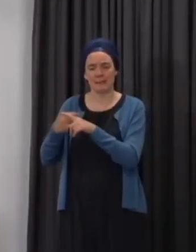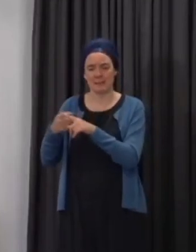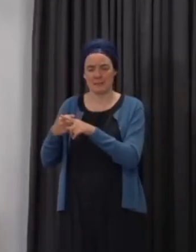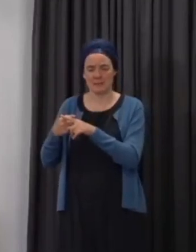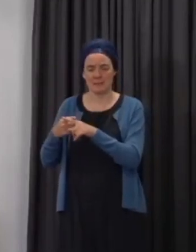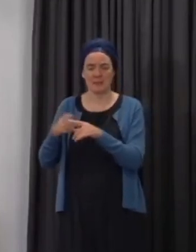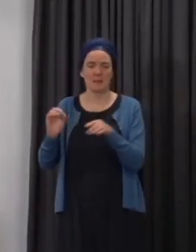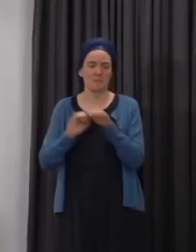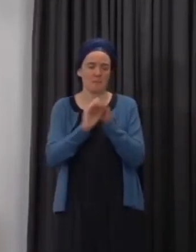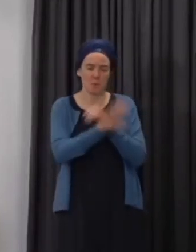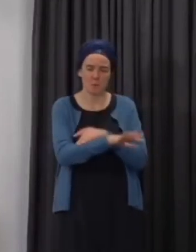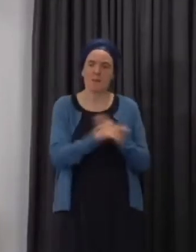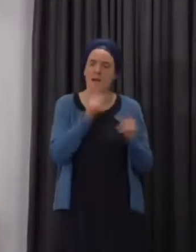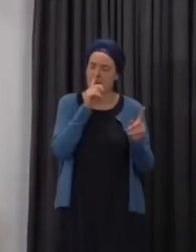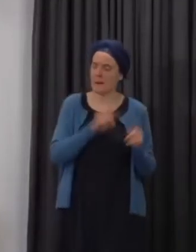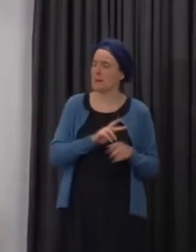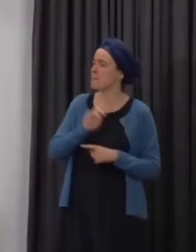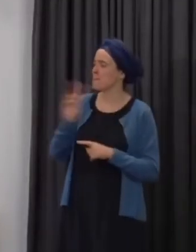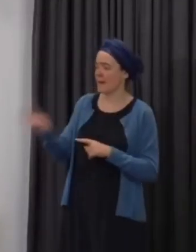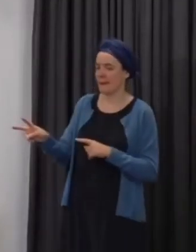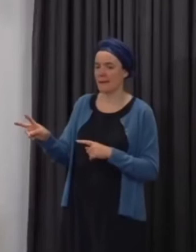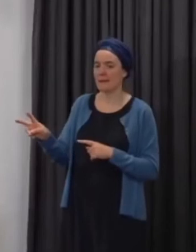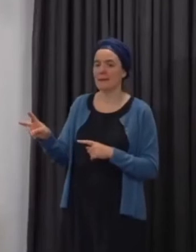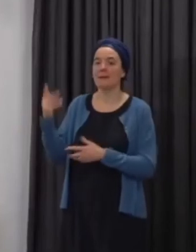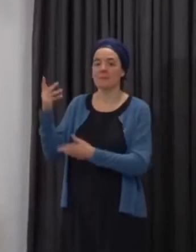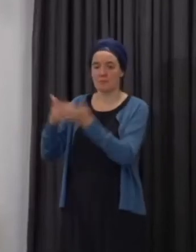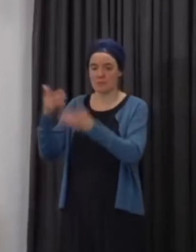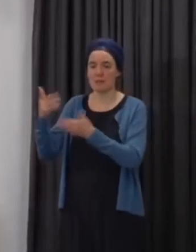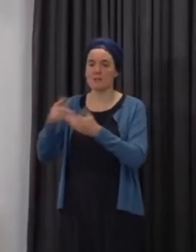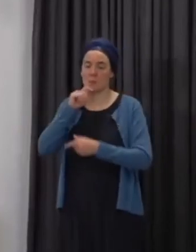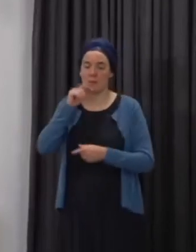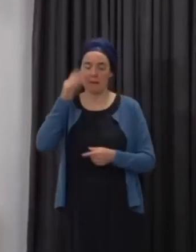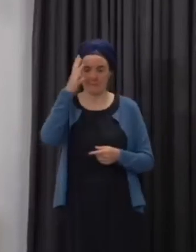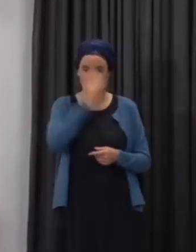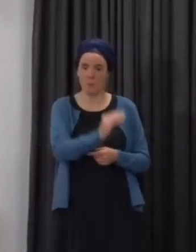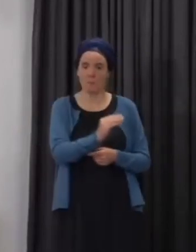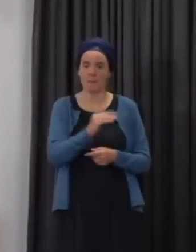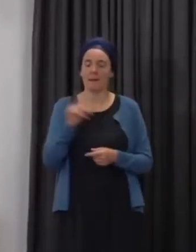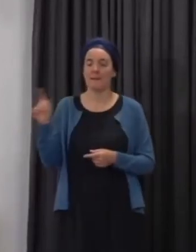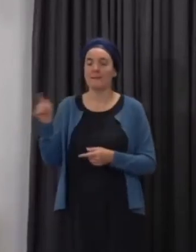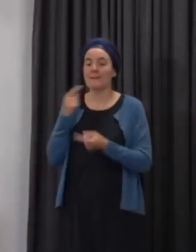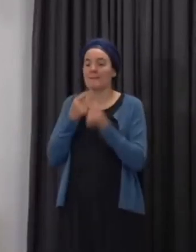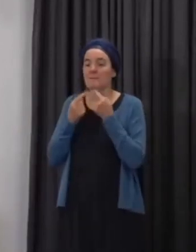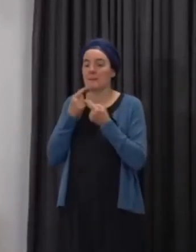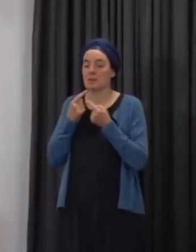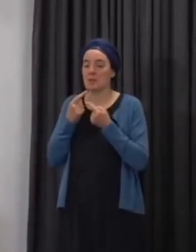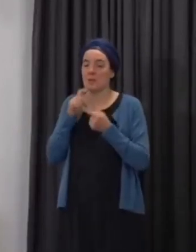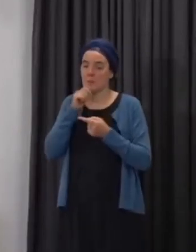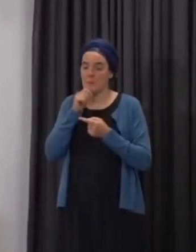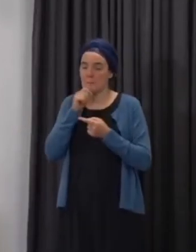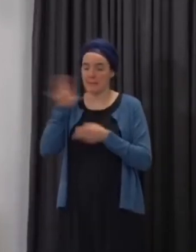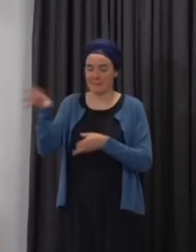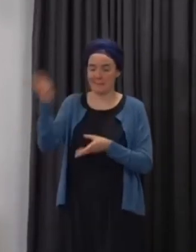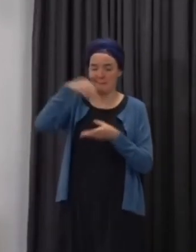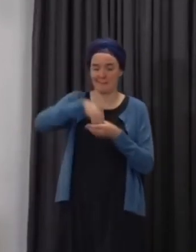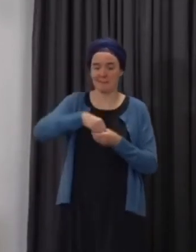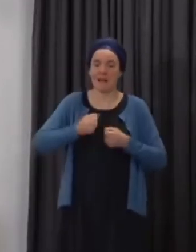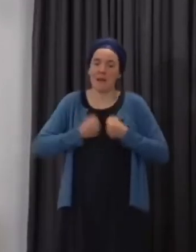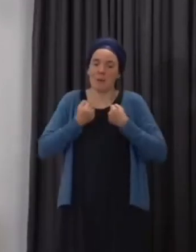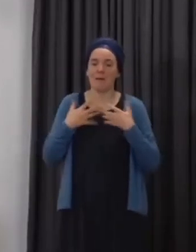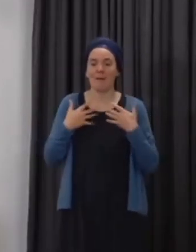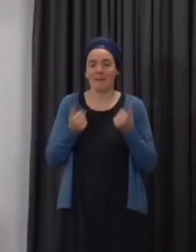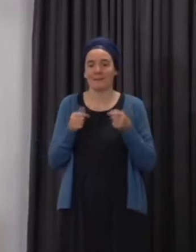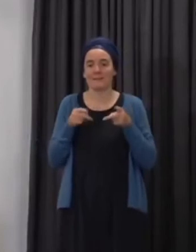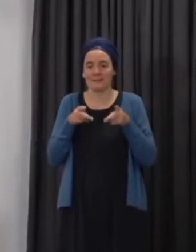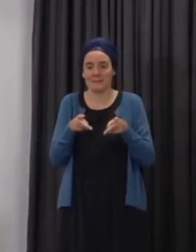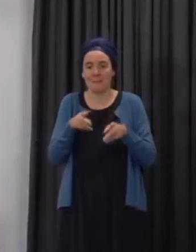they'll be tested, and the results will be provided. And crucially now, the data from that test will go into our own health system here as well, because